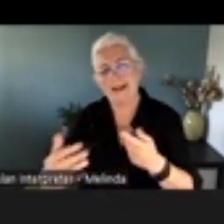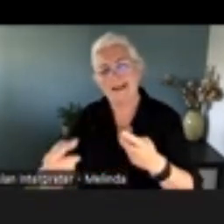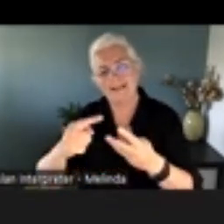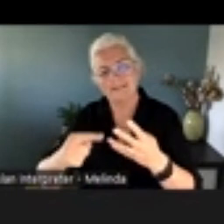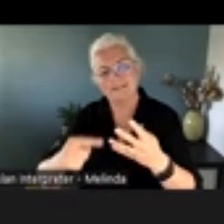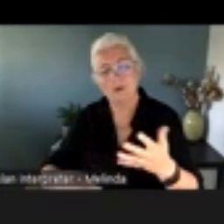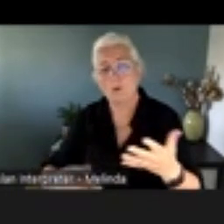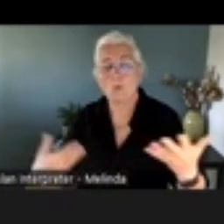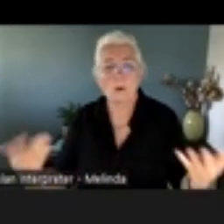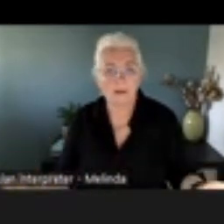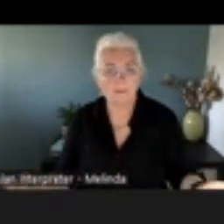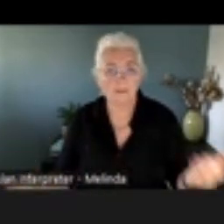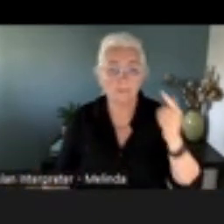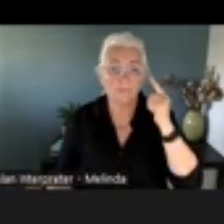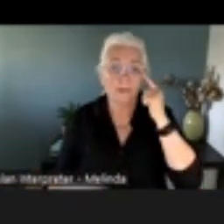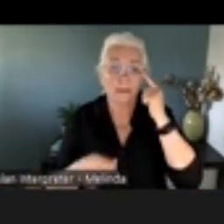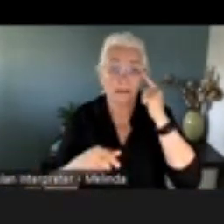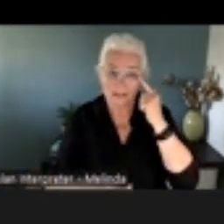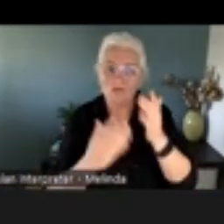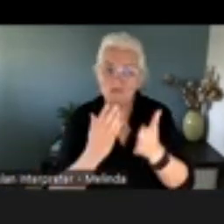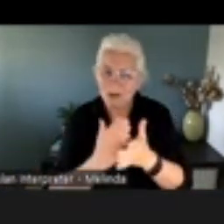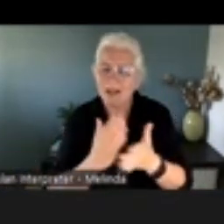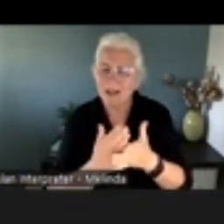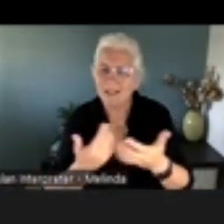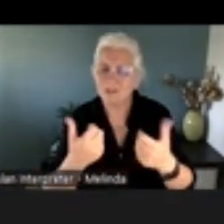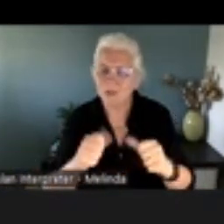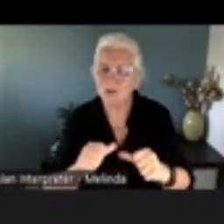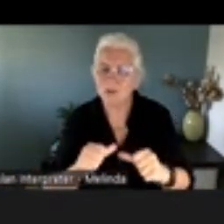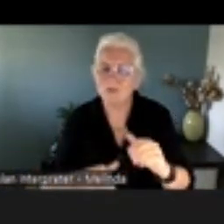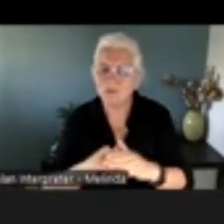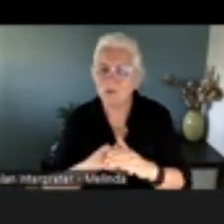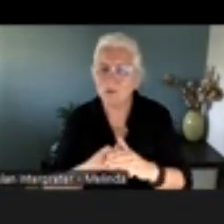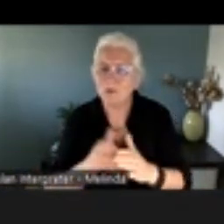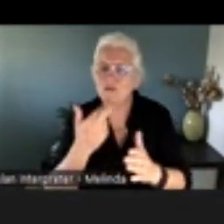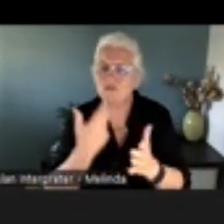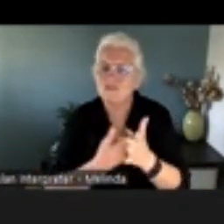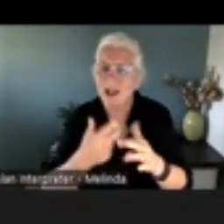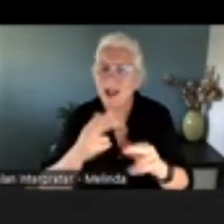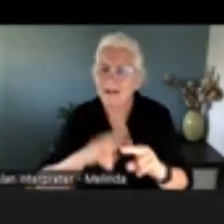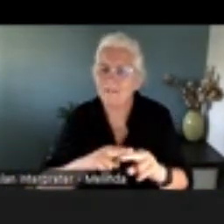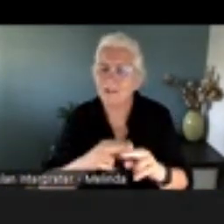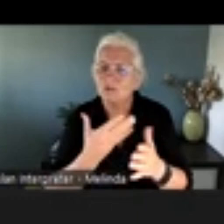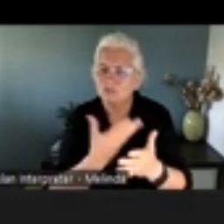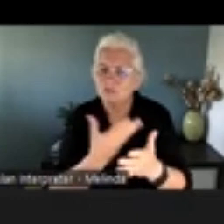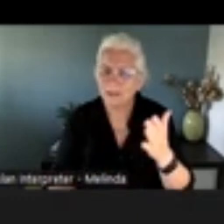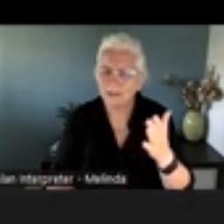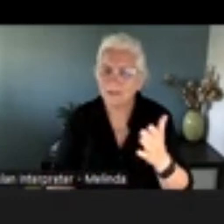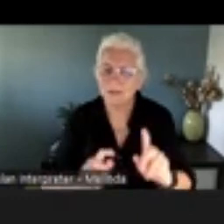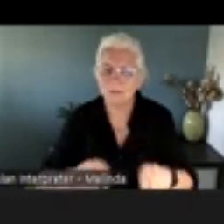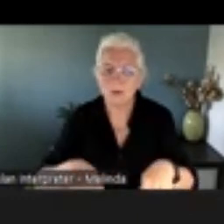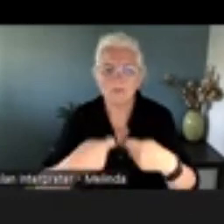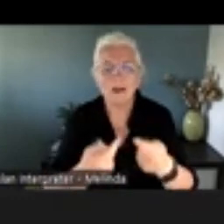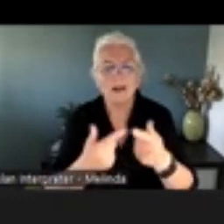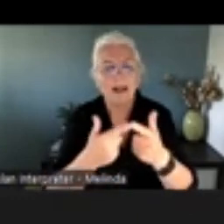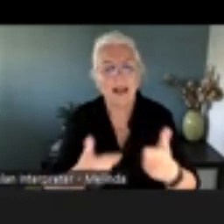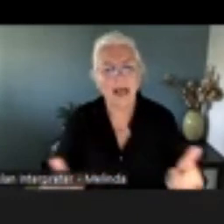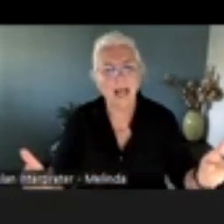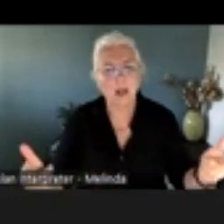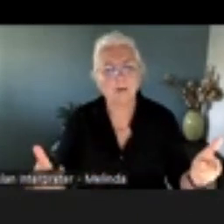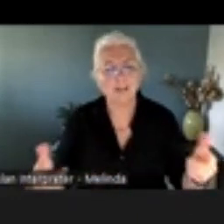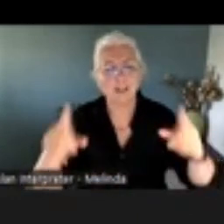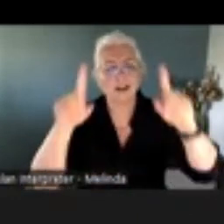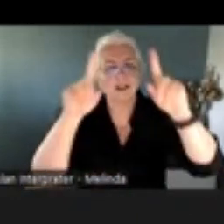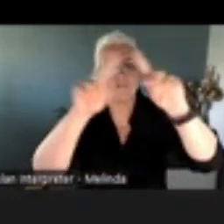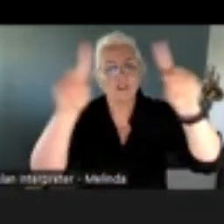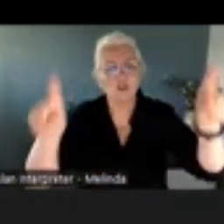key areas. It can be a really useful reference for people because it also provides language and visuals. And